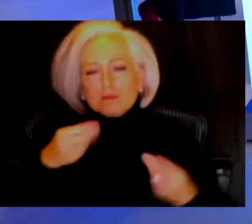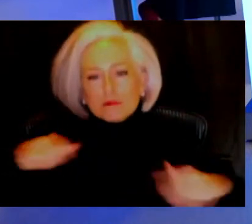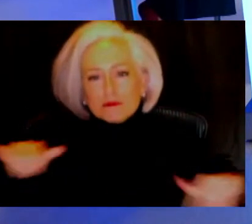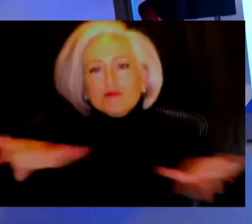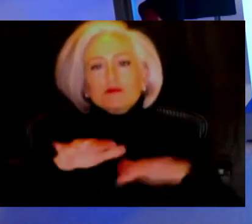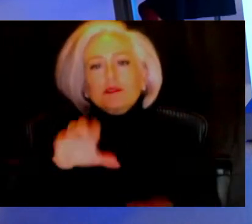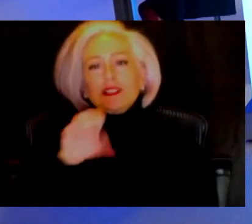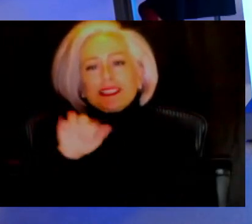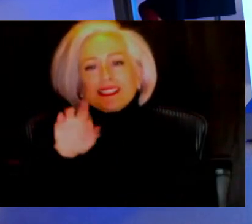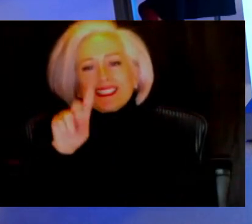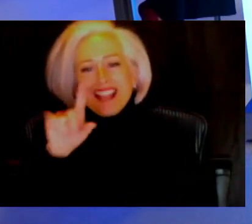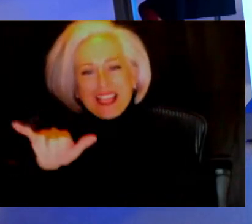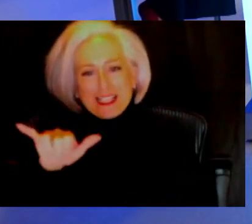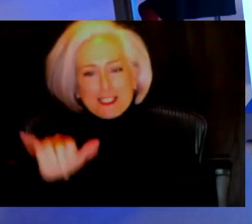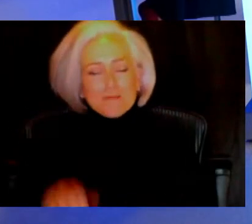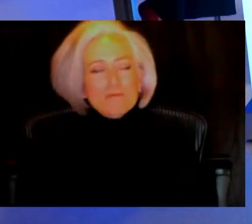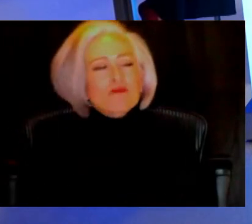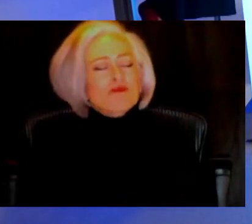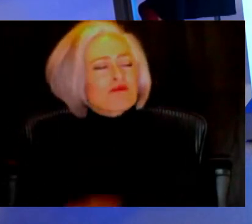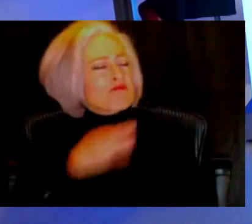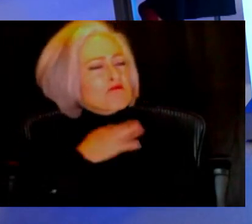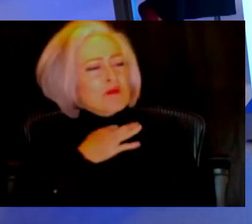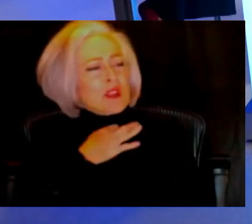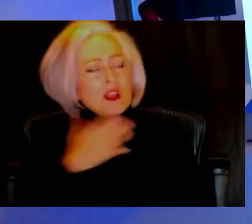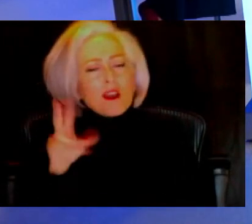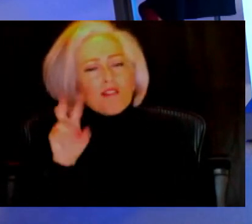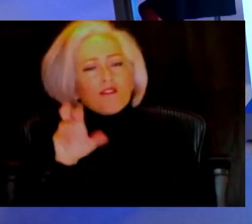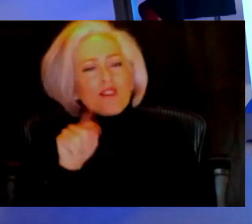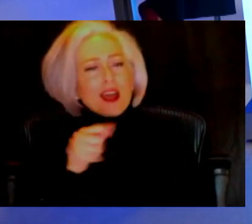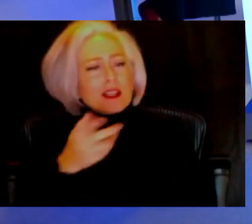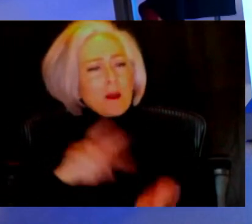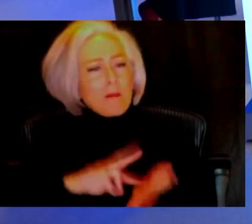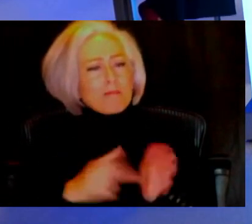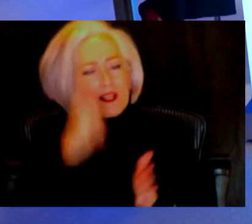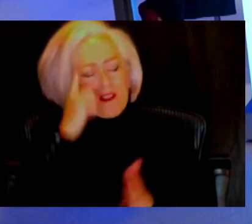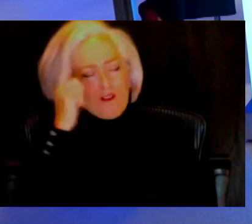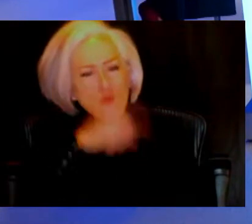does Veterans Day mean? I always like to know from a veteran standpoint, what does Veterans Day